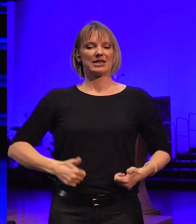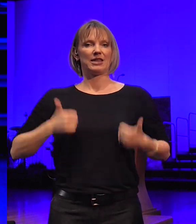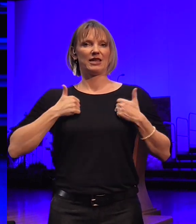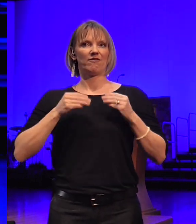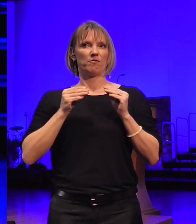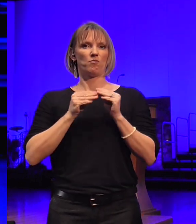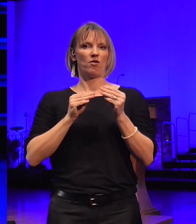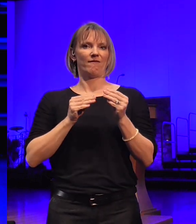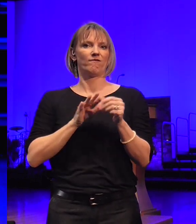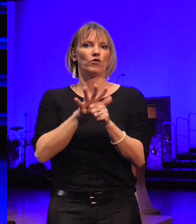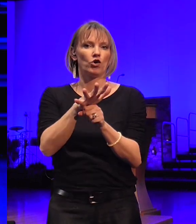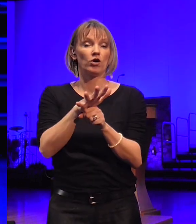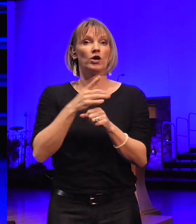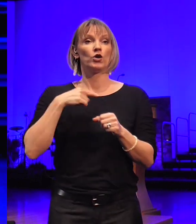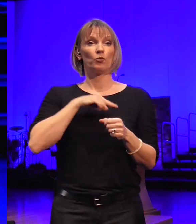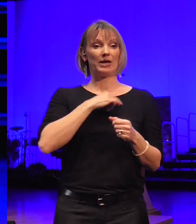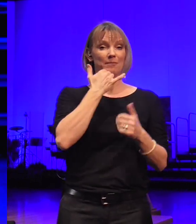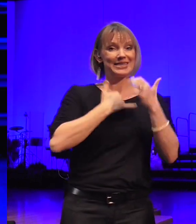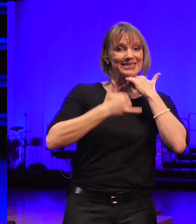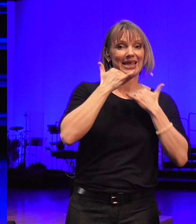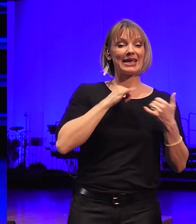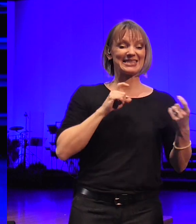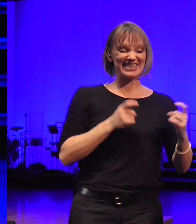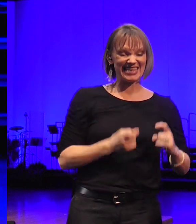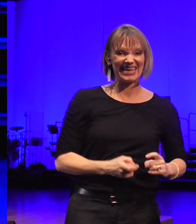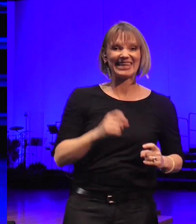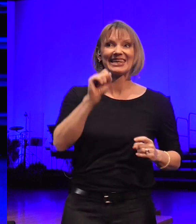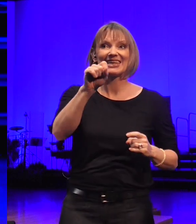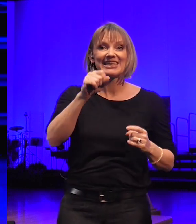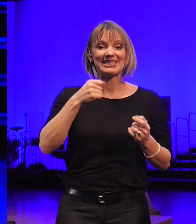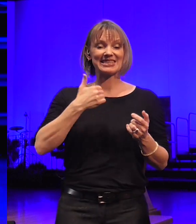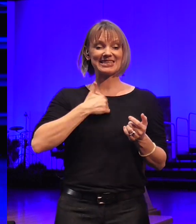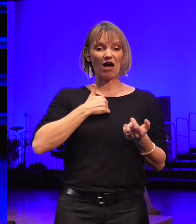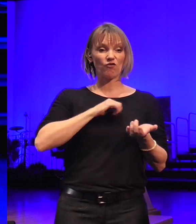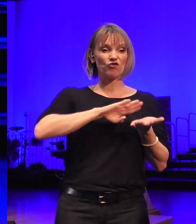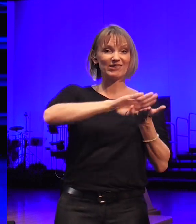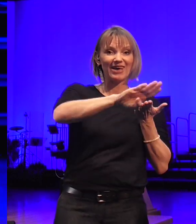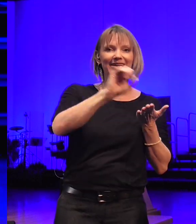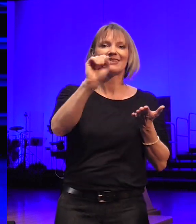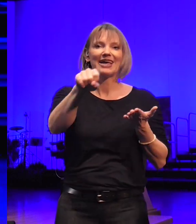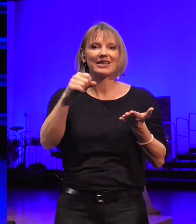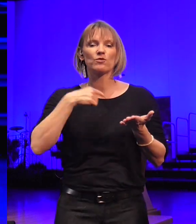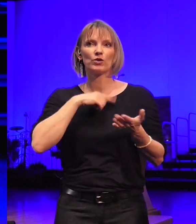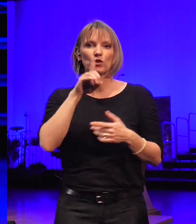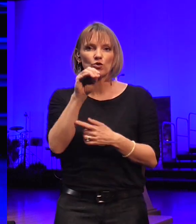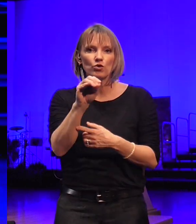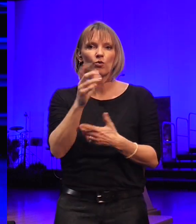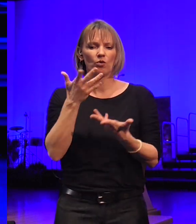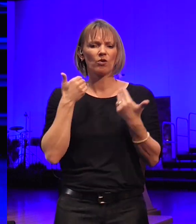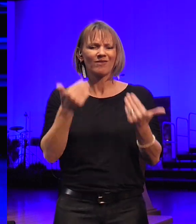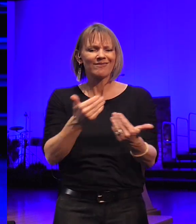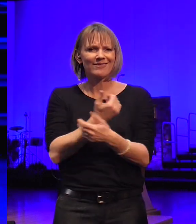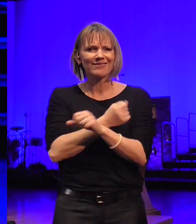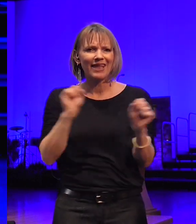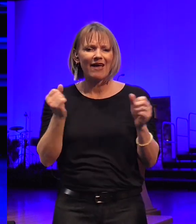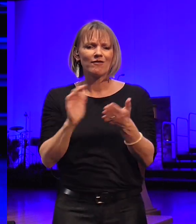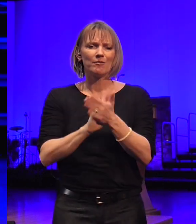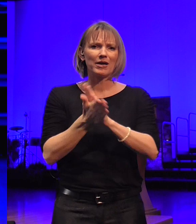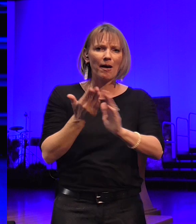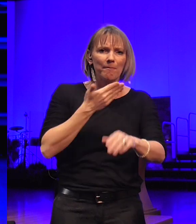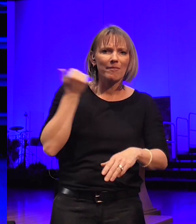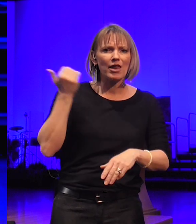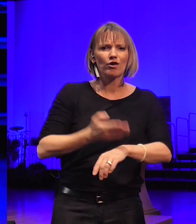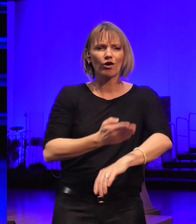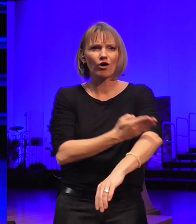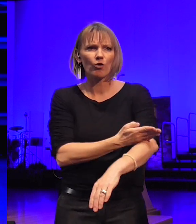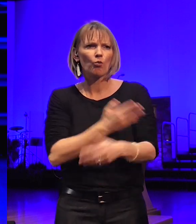make mistakes? Do we sin? Do we self-reject? Yes. Atone. Get saved. Get better. Whatever that looks